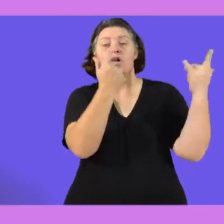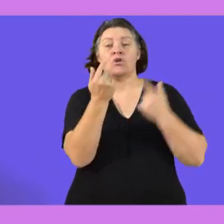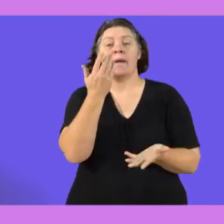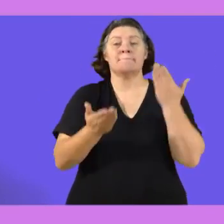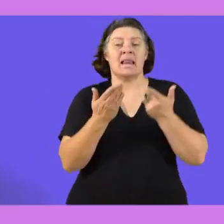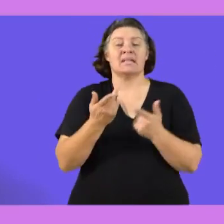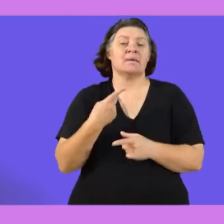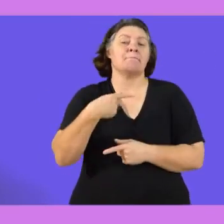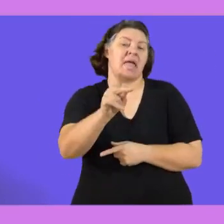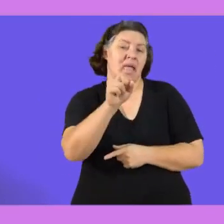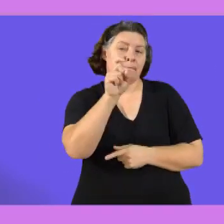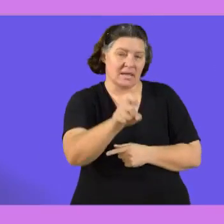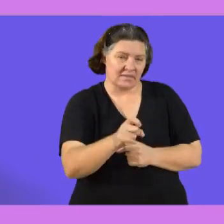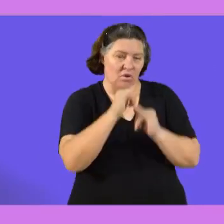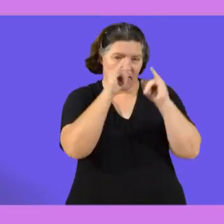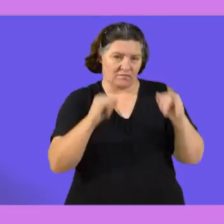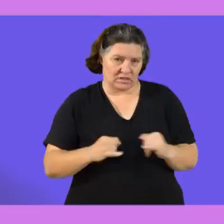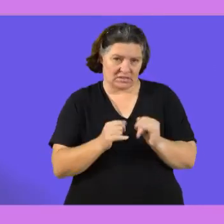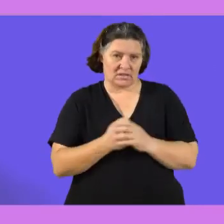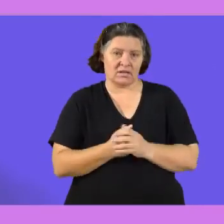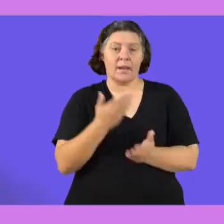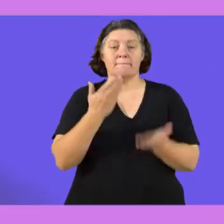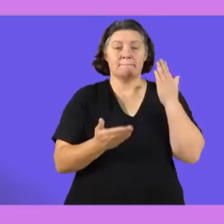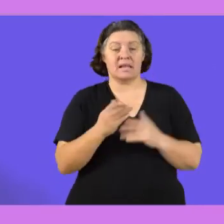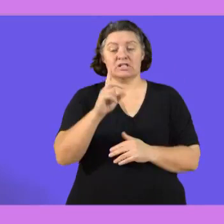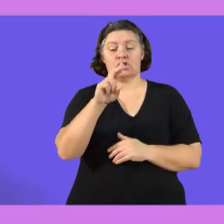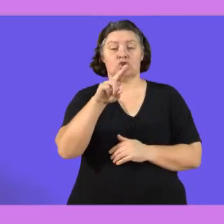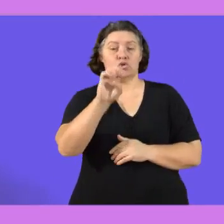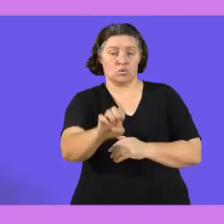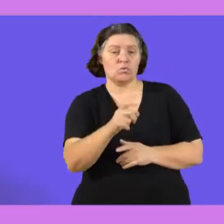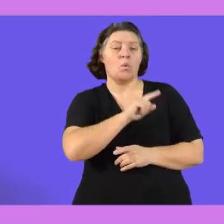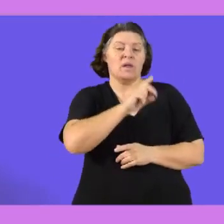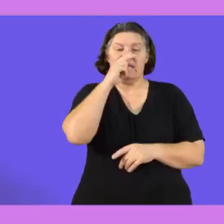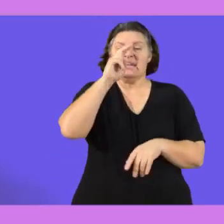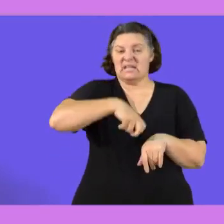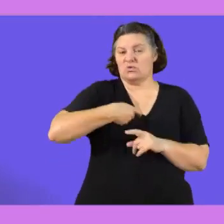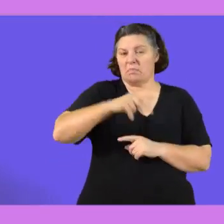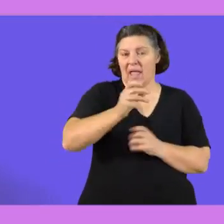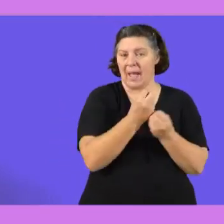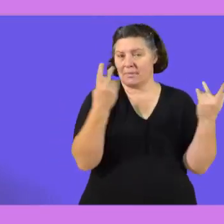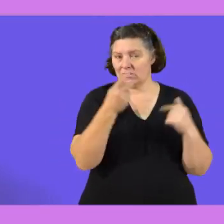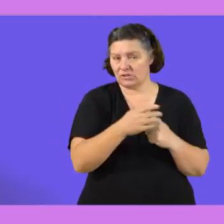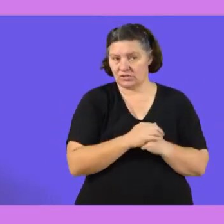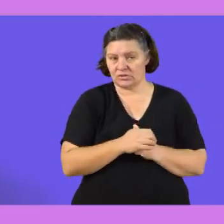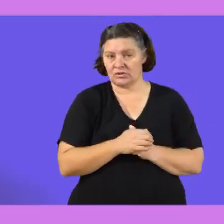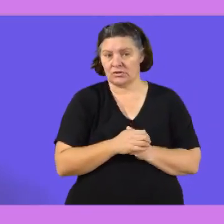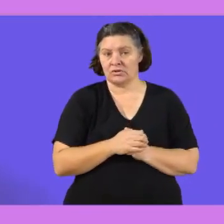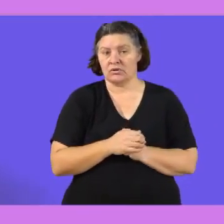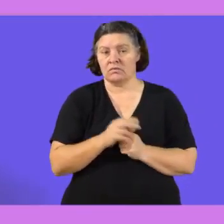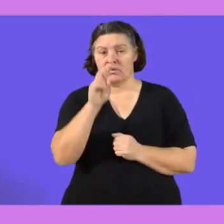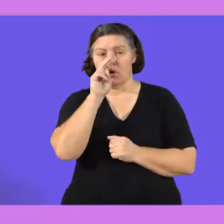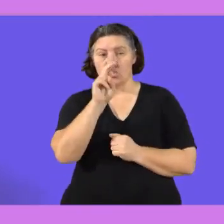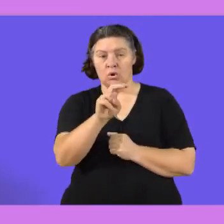calculate the balance due for this invoice. So if I look, balance due, meaning what needs to be paid, right?